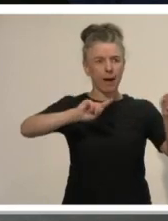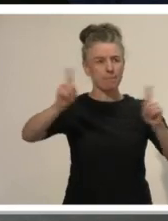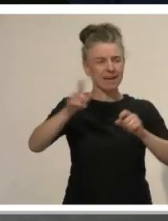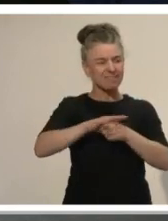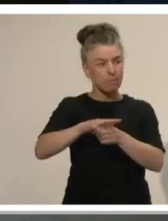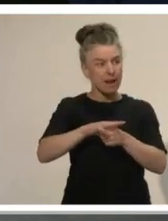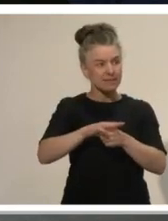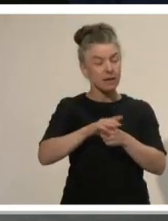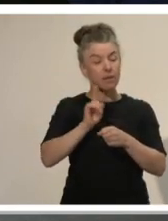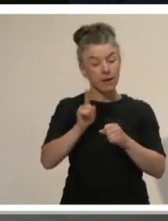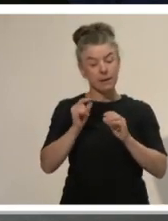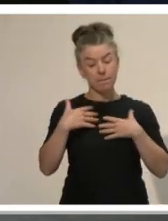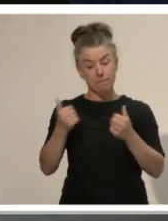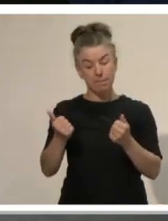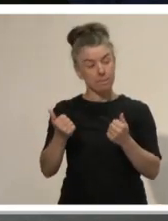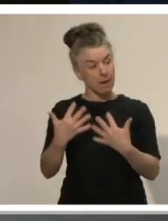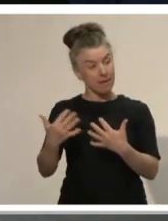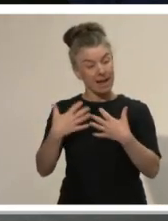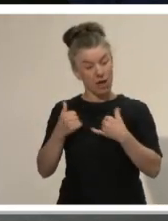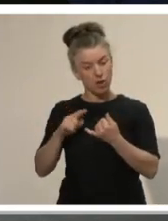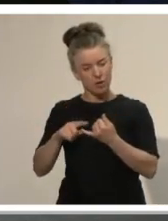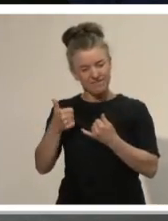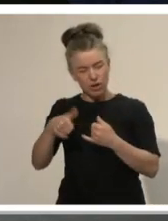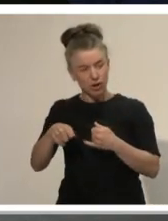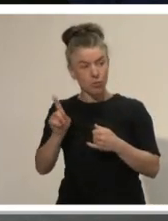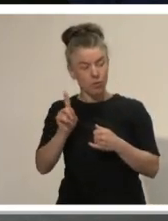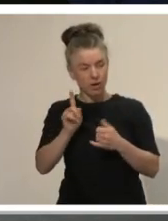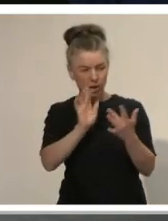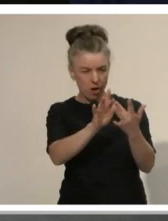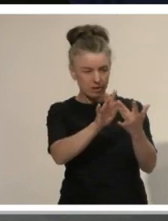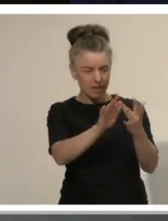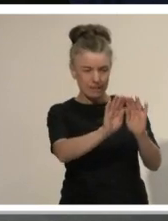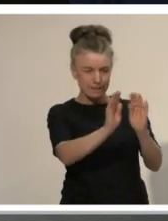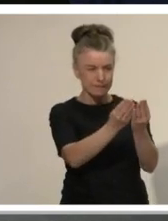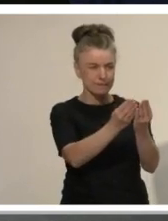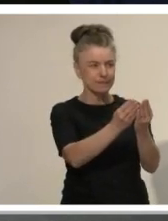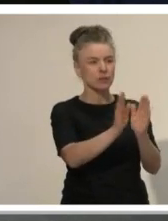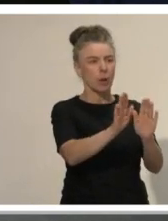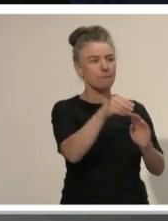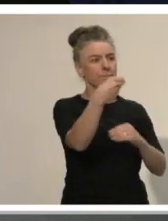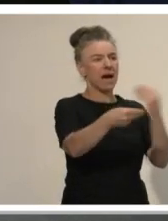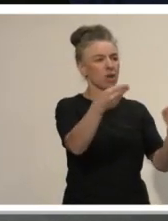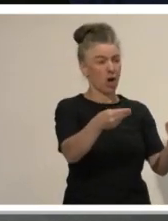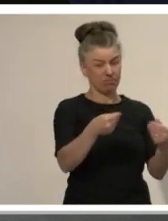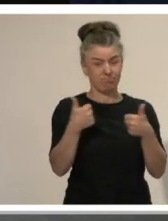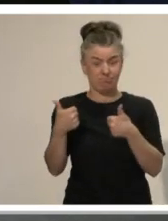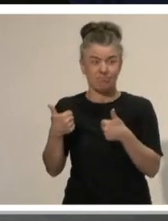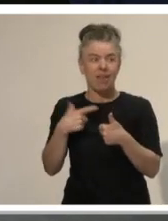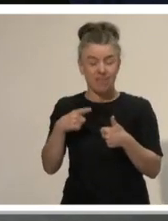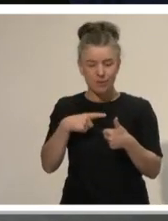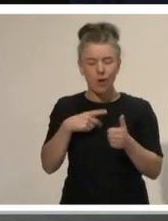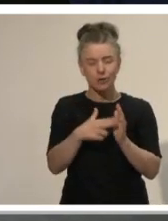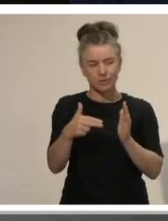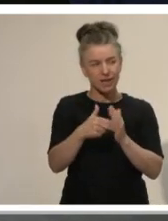finding people and then getting them isolated and ring fencing, and they do this very effectively, and that's been a good part of why we have been